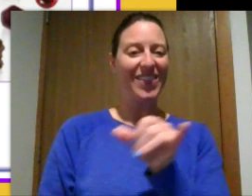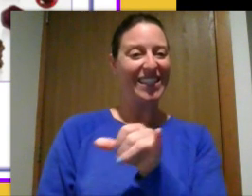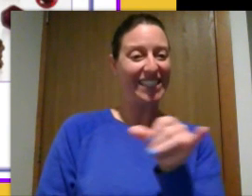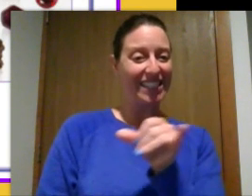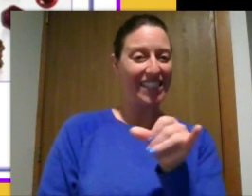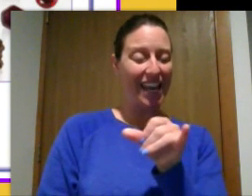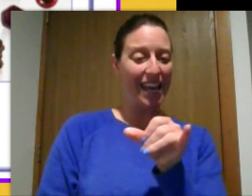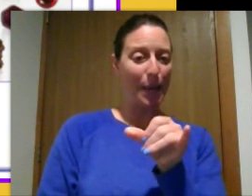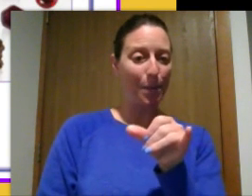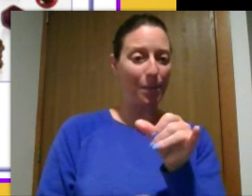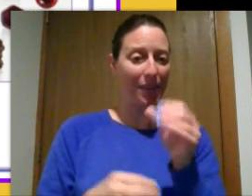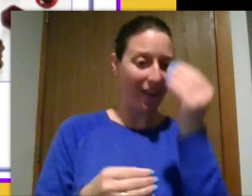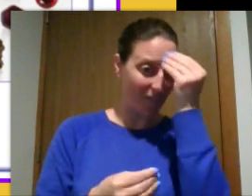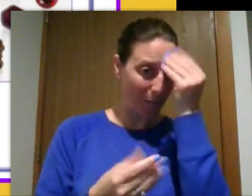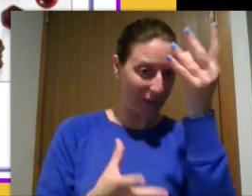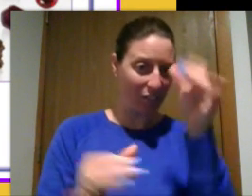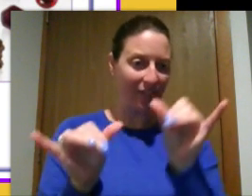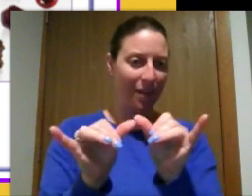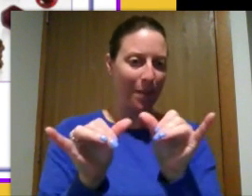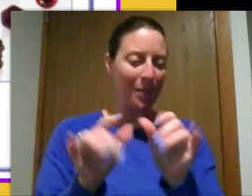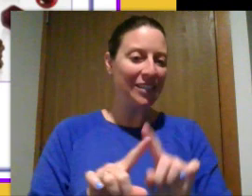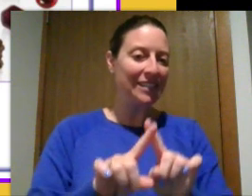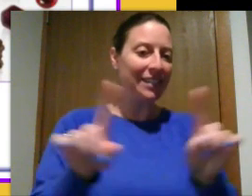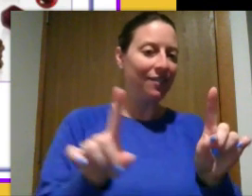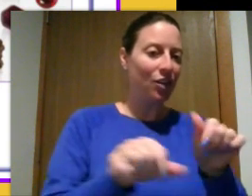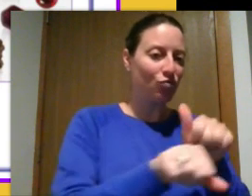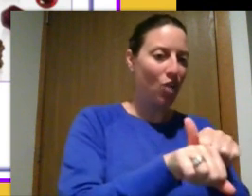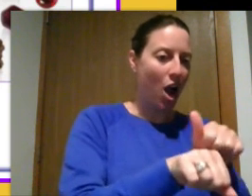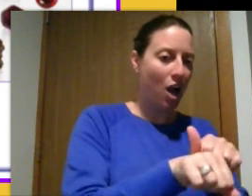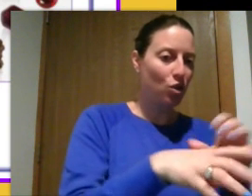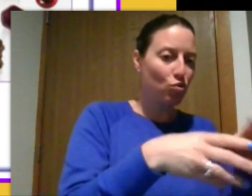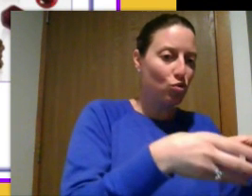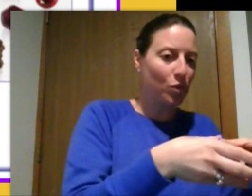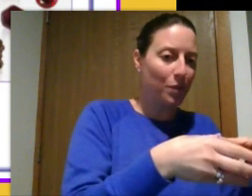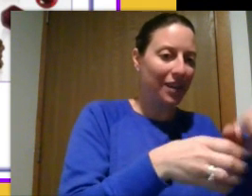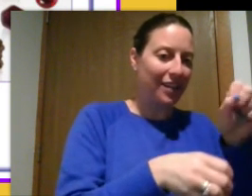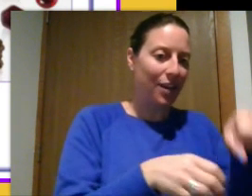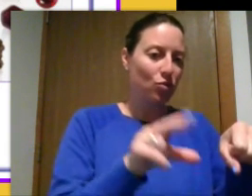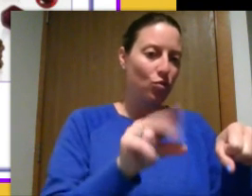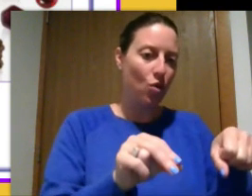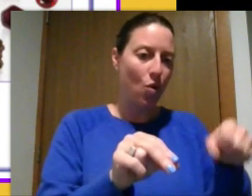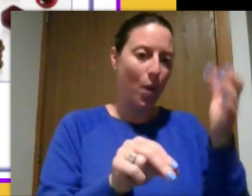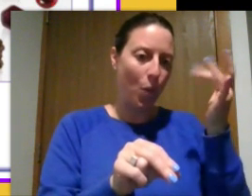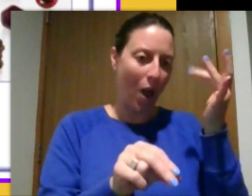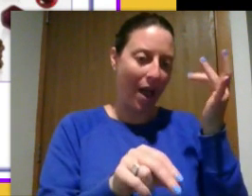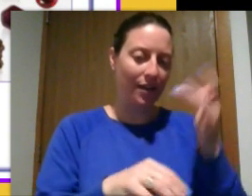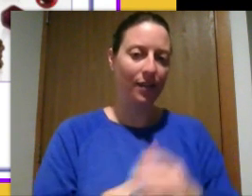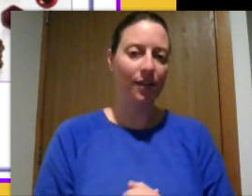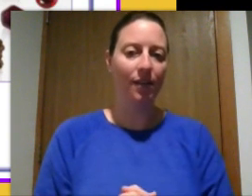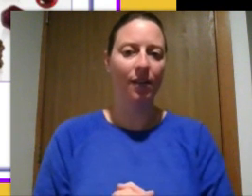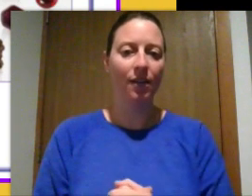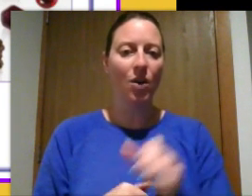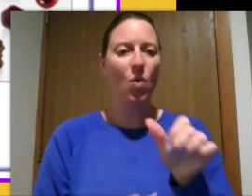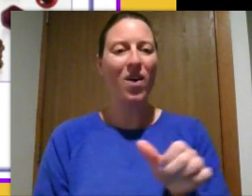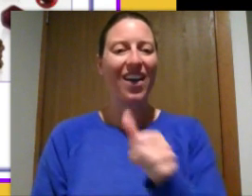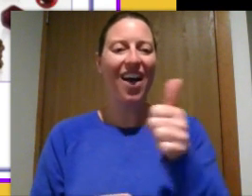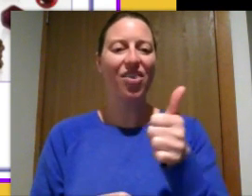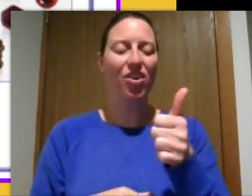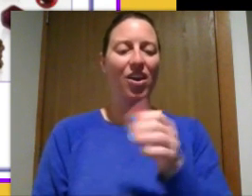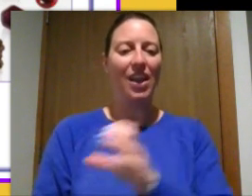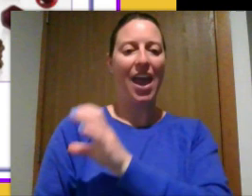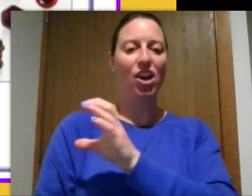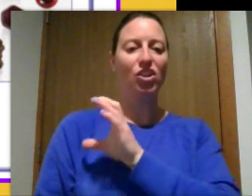data set if he had measured a different group of rocks? Explain your answer. What other attributes